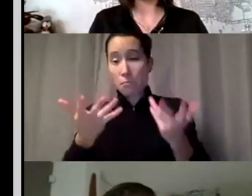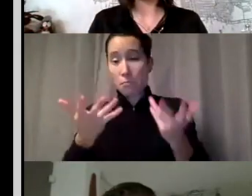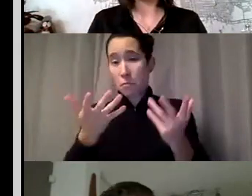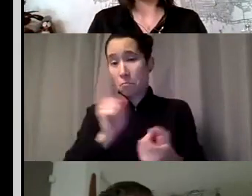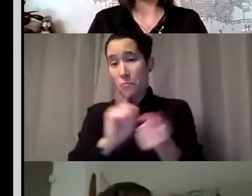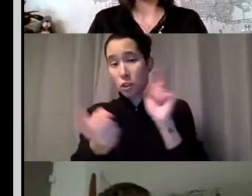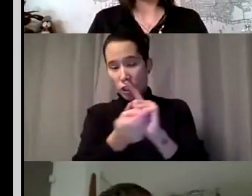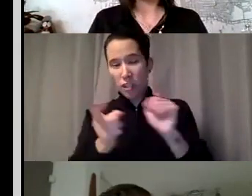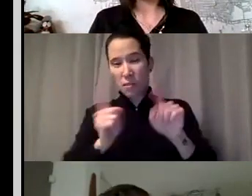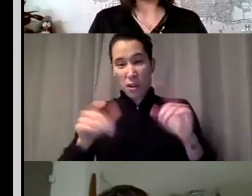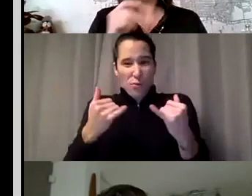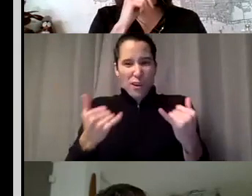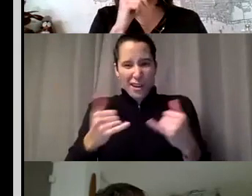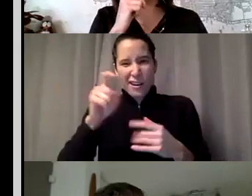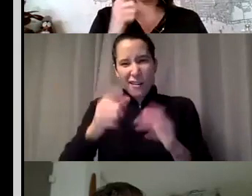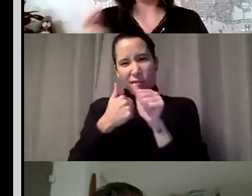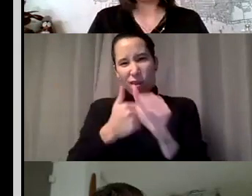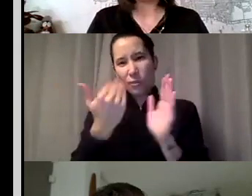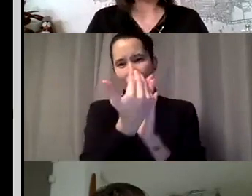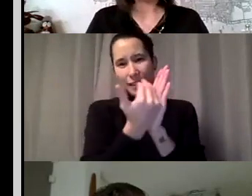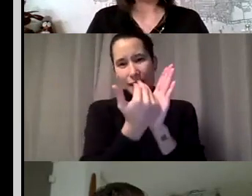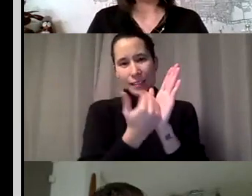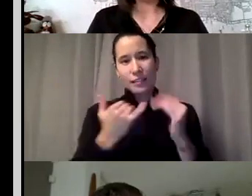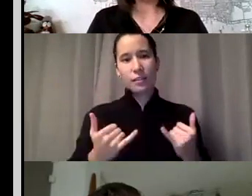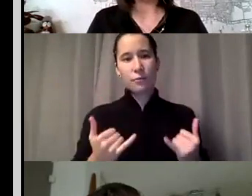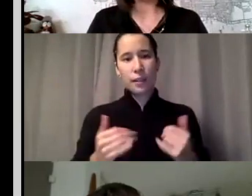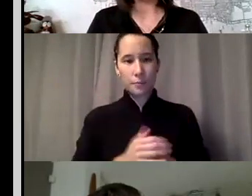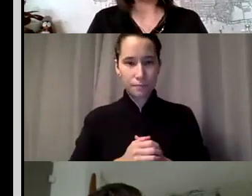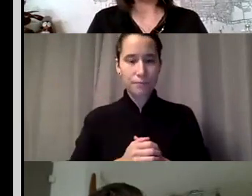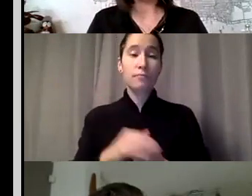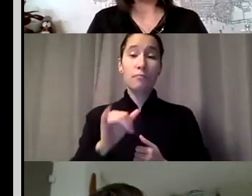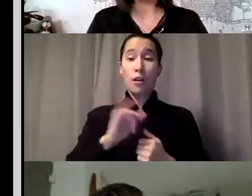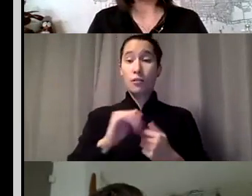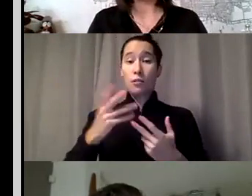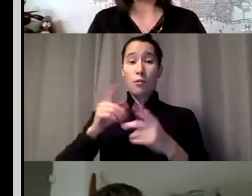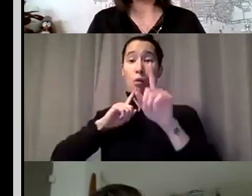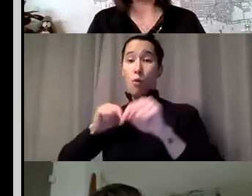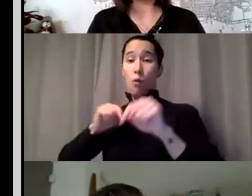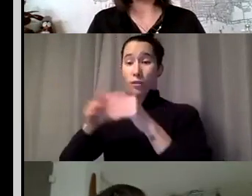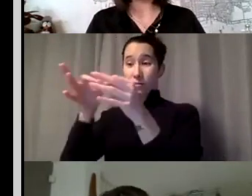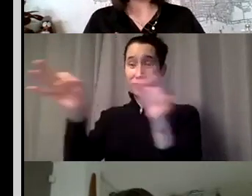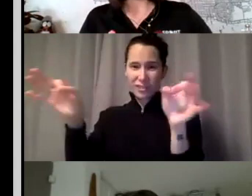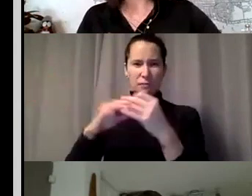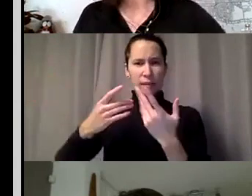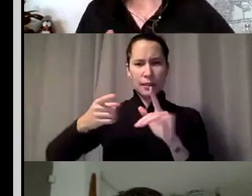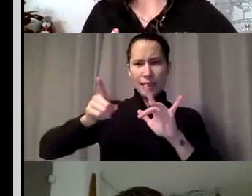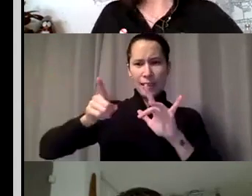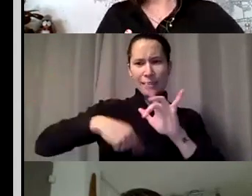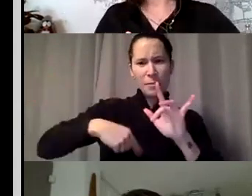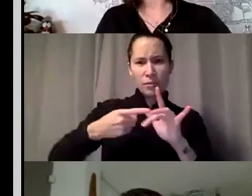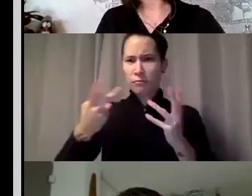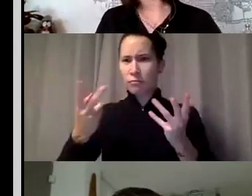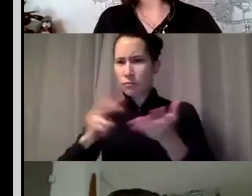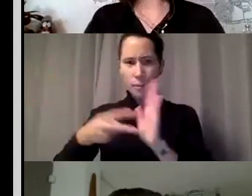are working to clarify some of the language on the order, so it is quite clear of what that exemption entails. And so that's something that will be